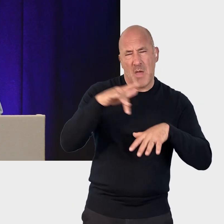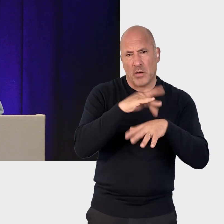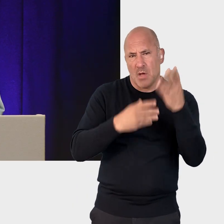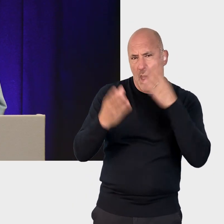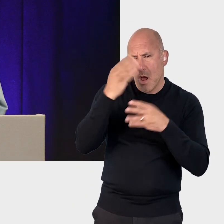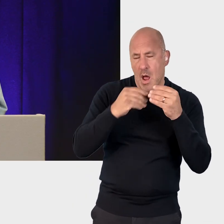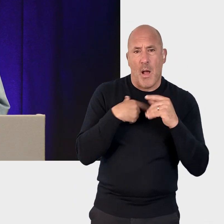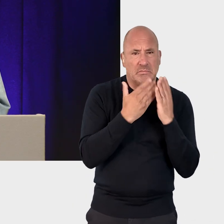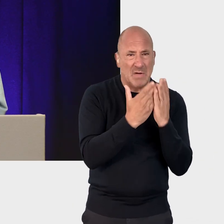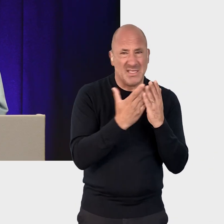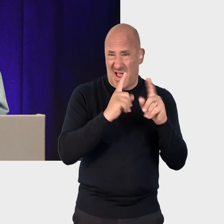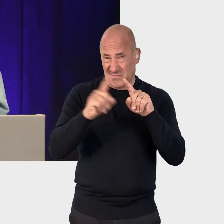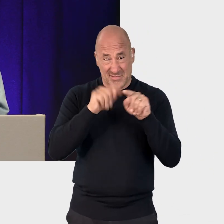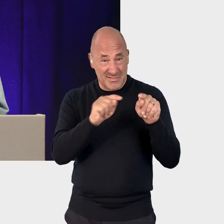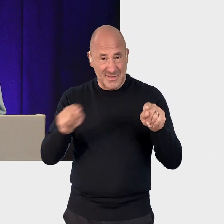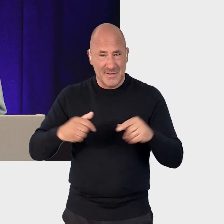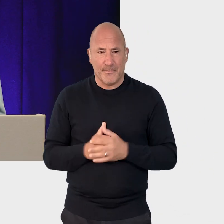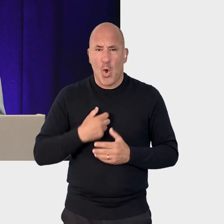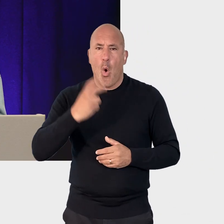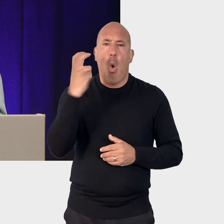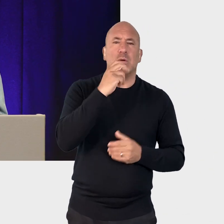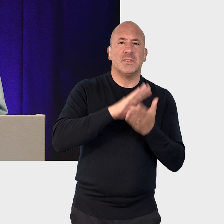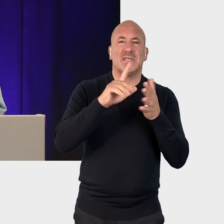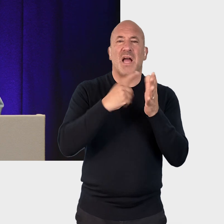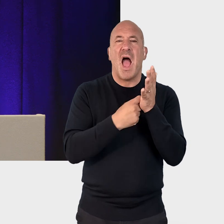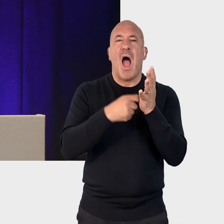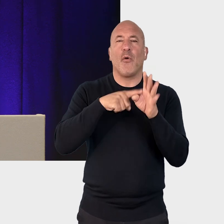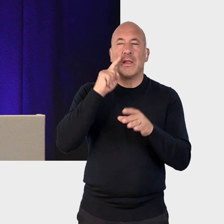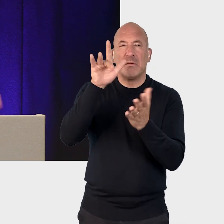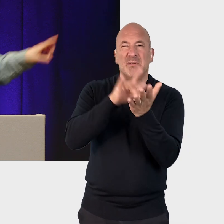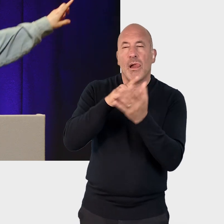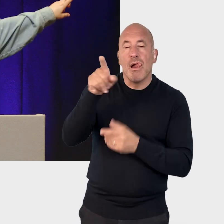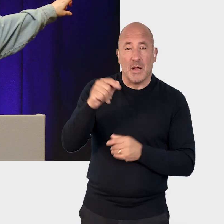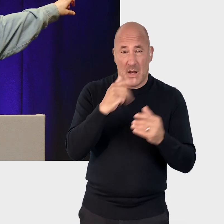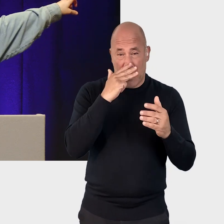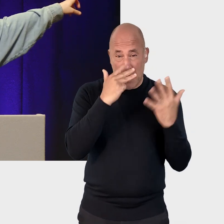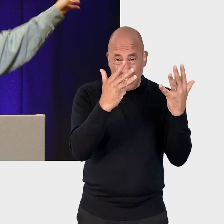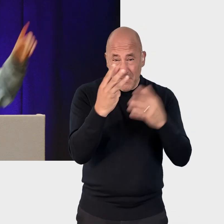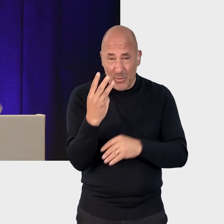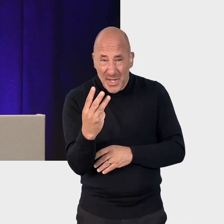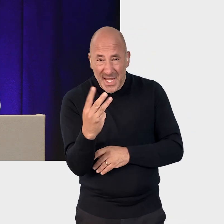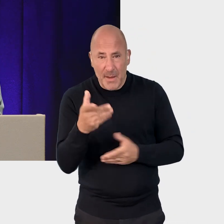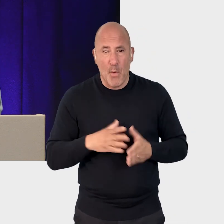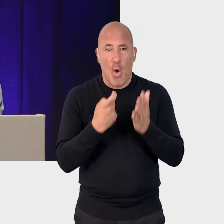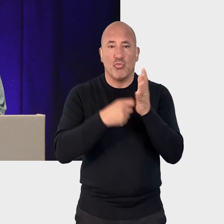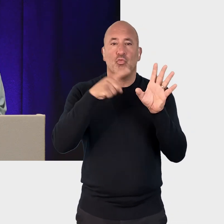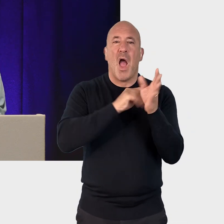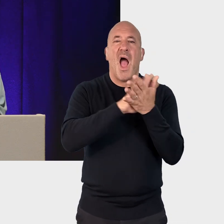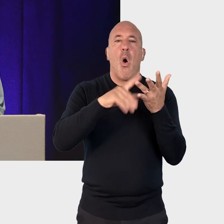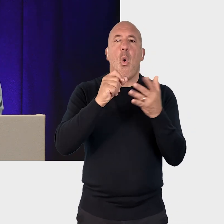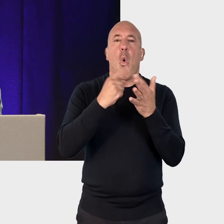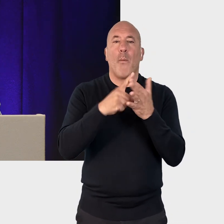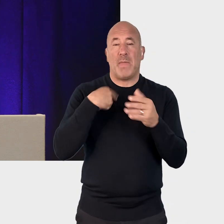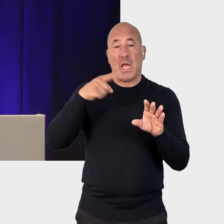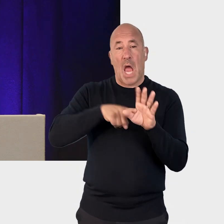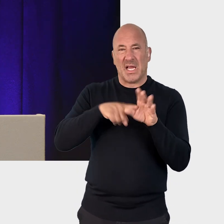about theatre alongside her other studies, and so many others. Our oldest member, Harry, who's in the centre there, is 93 and was born in